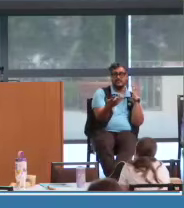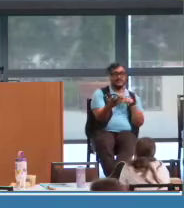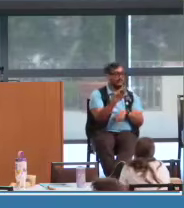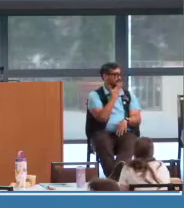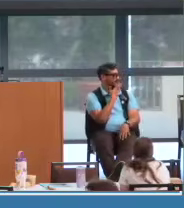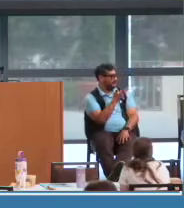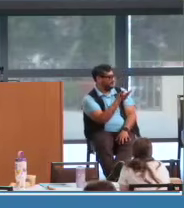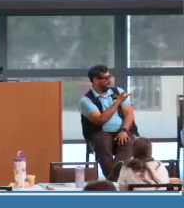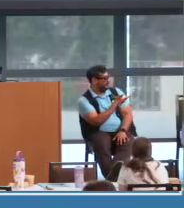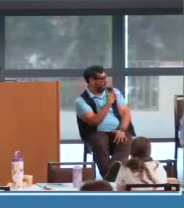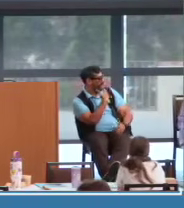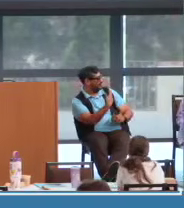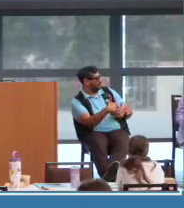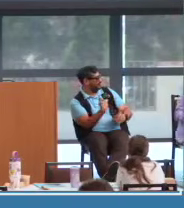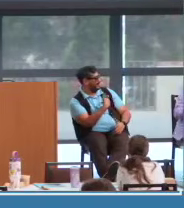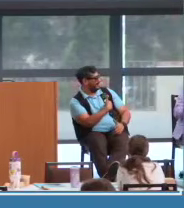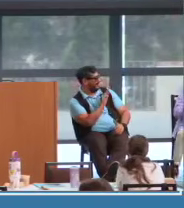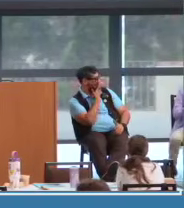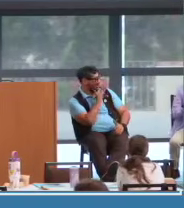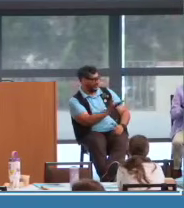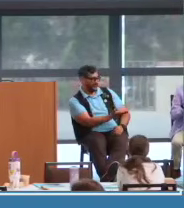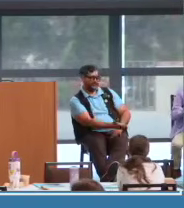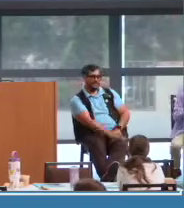thank you, ladies, for joining us today. We appreciate it.